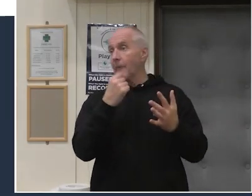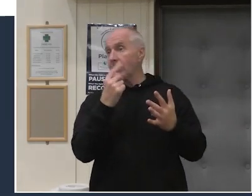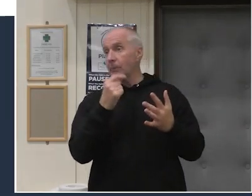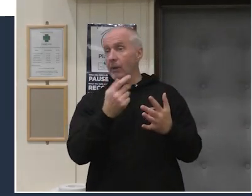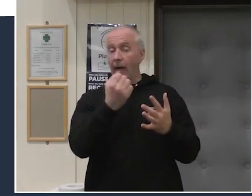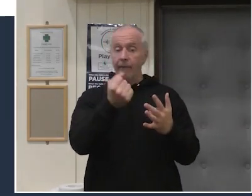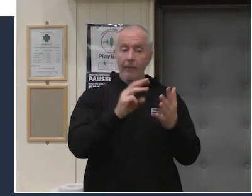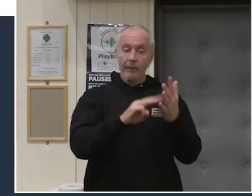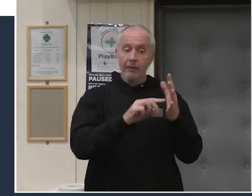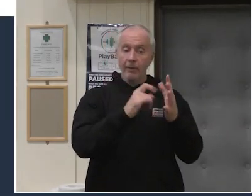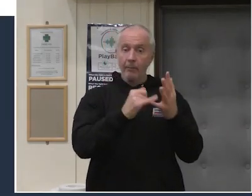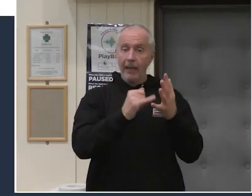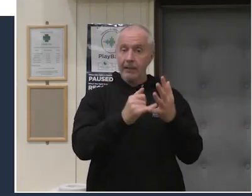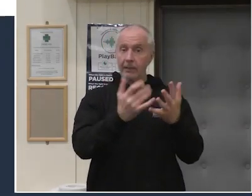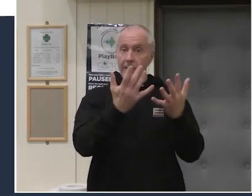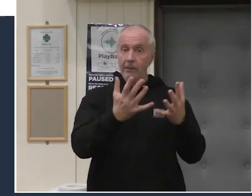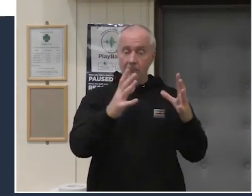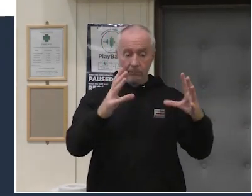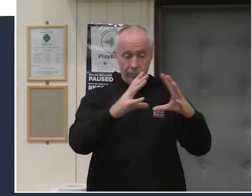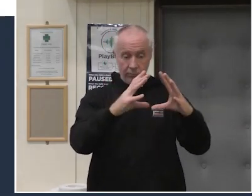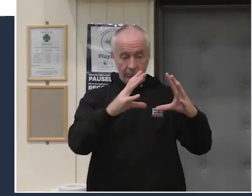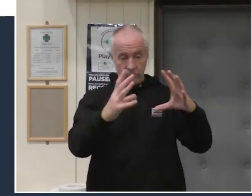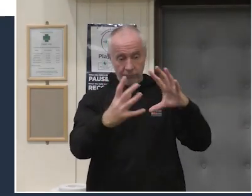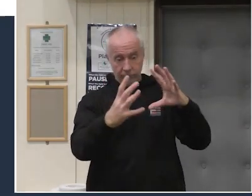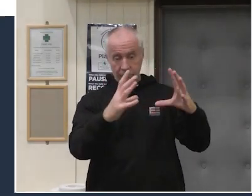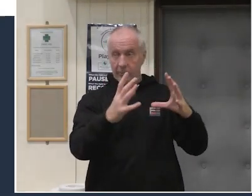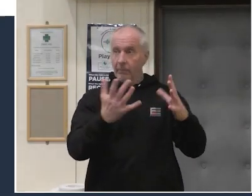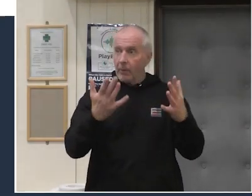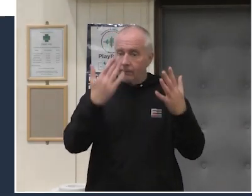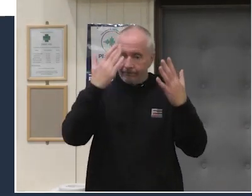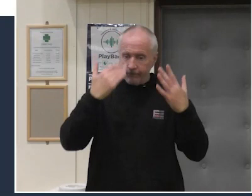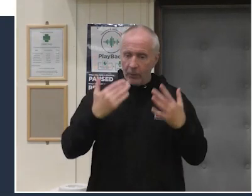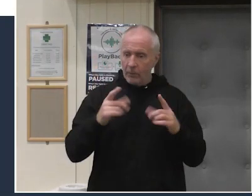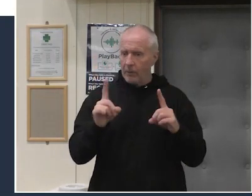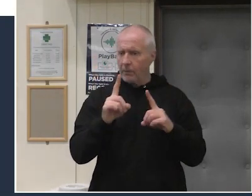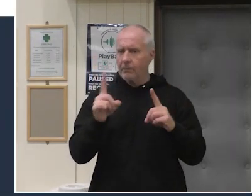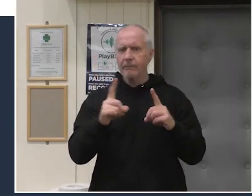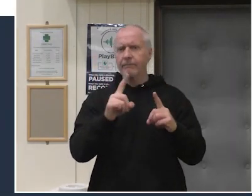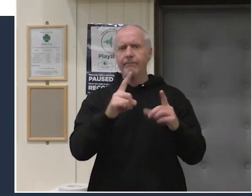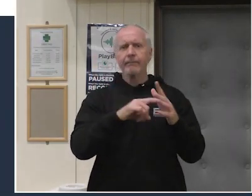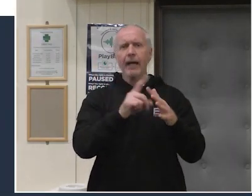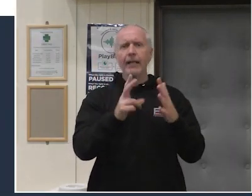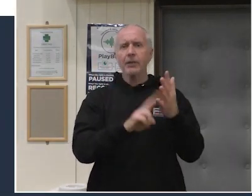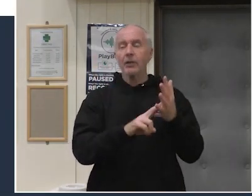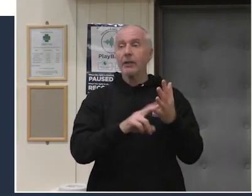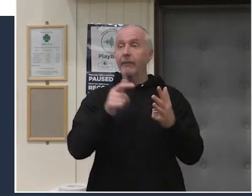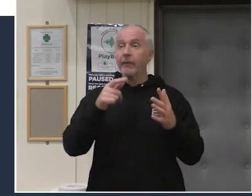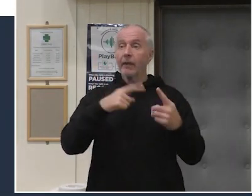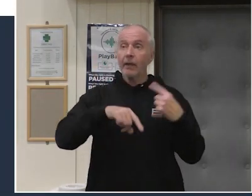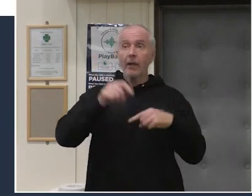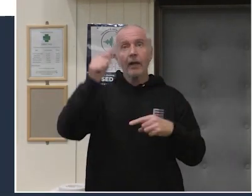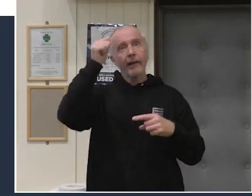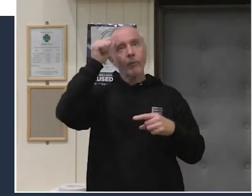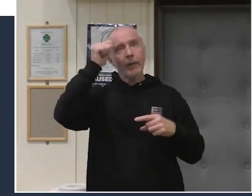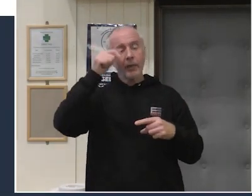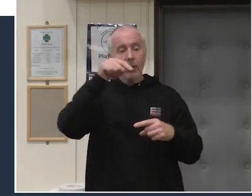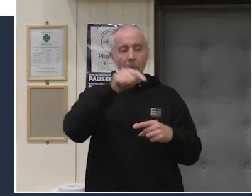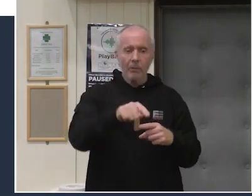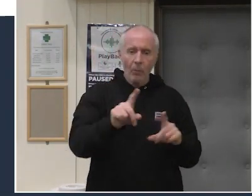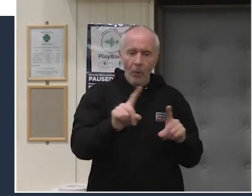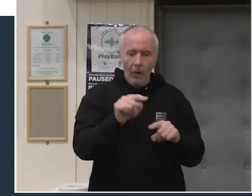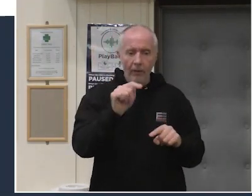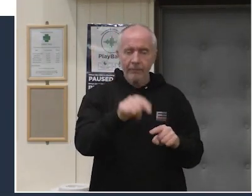a mass. Well, I've also mentioned that we don't know what the mass of the axion is. If we knew what the mass of the axion is, I think we might have found it by